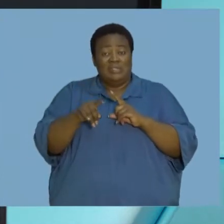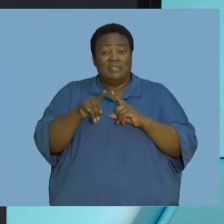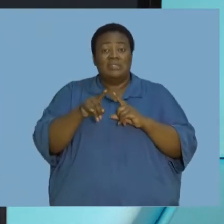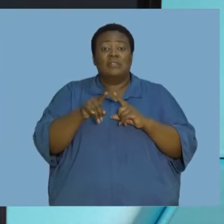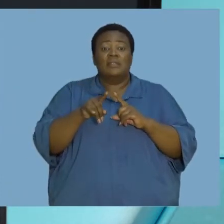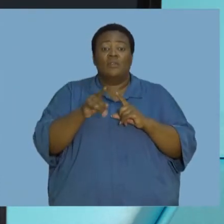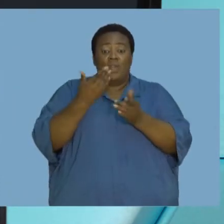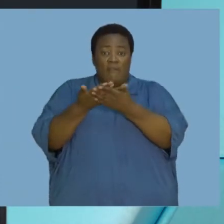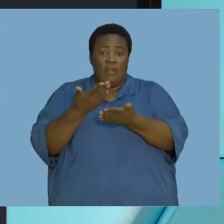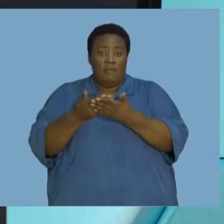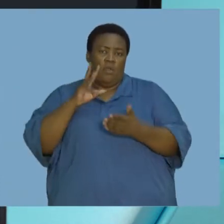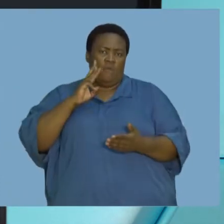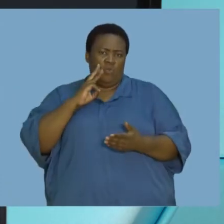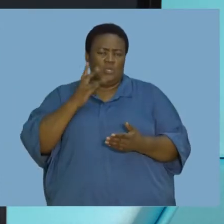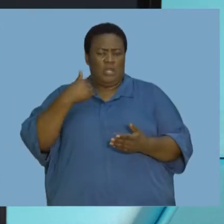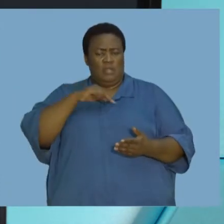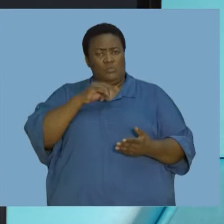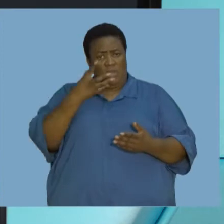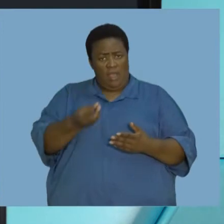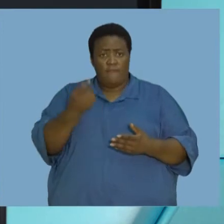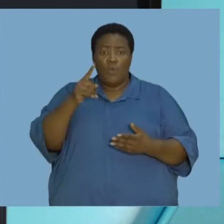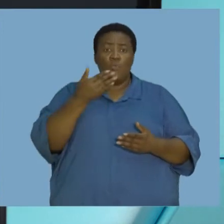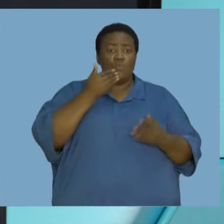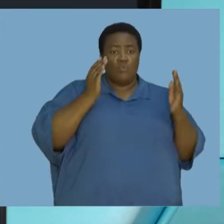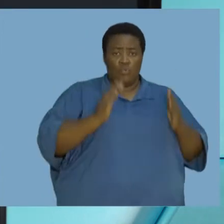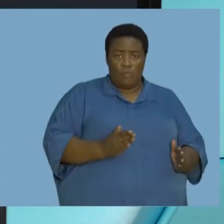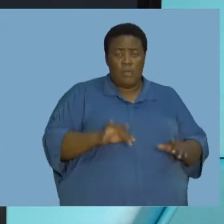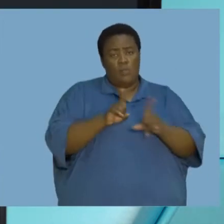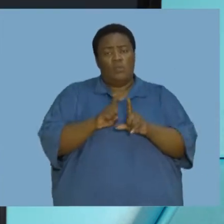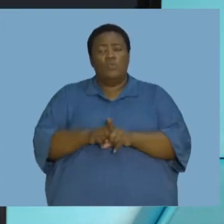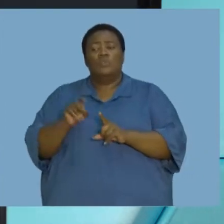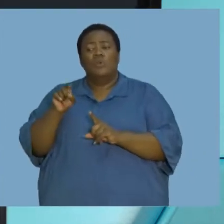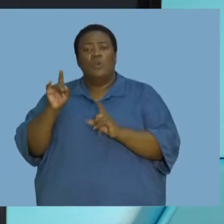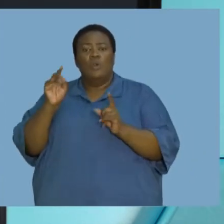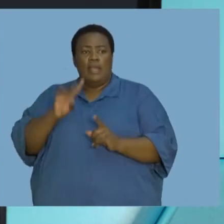us considering the availability of water that we have to humans and animals.